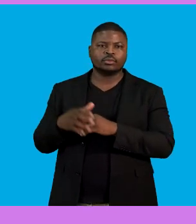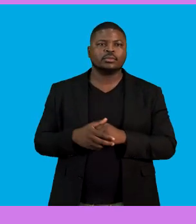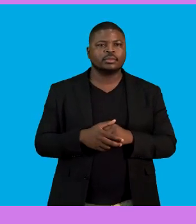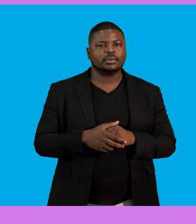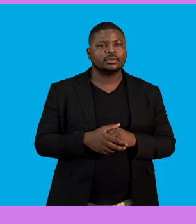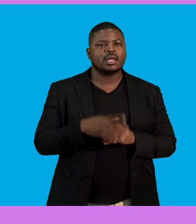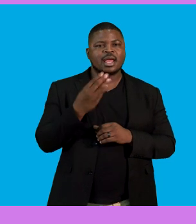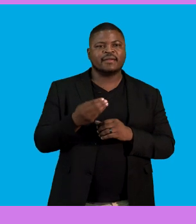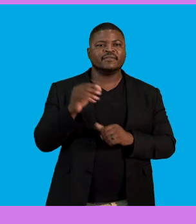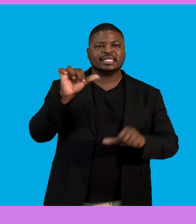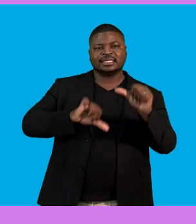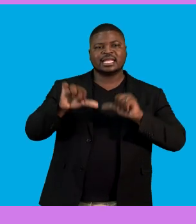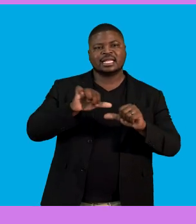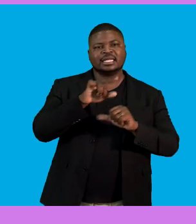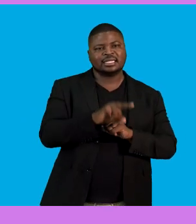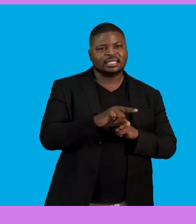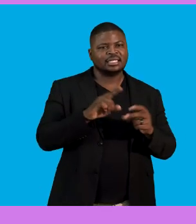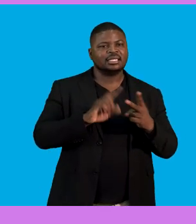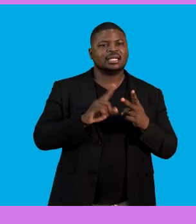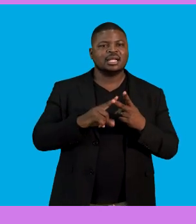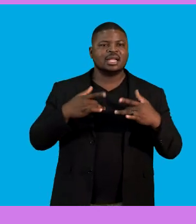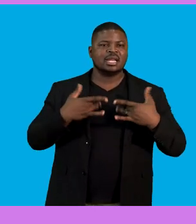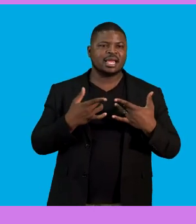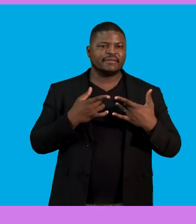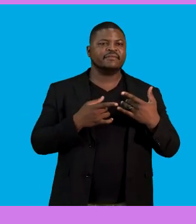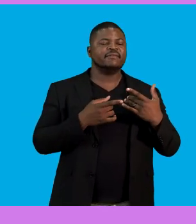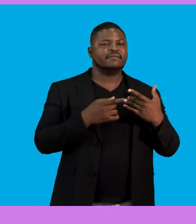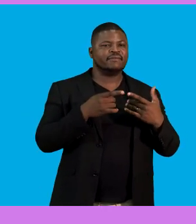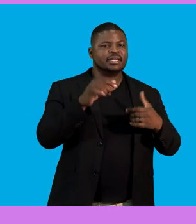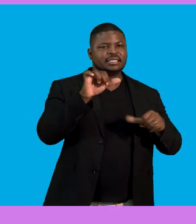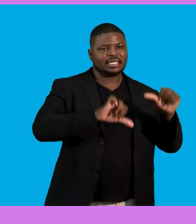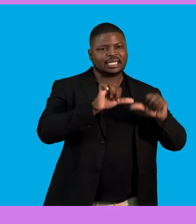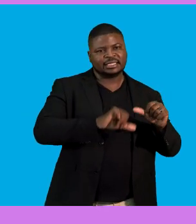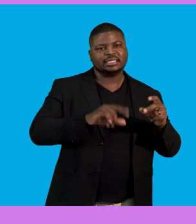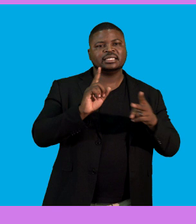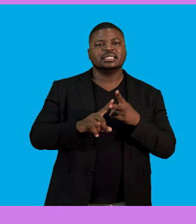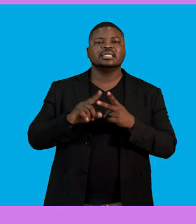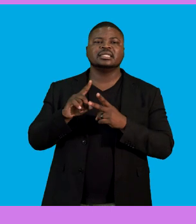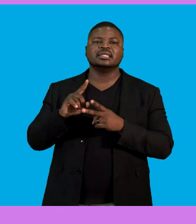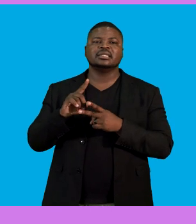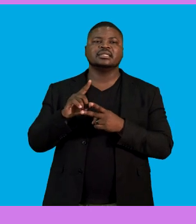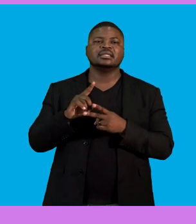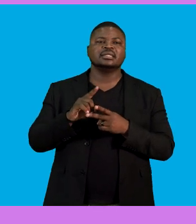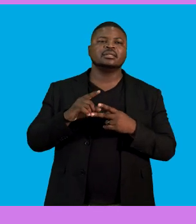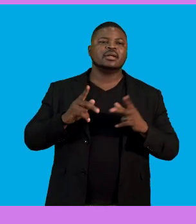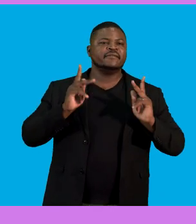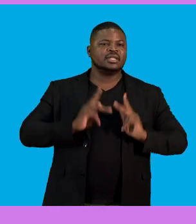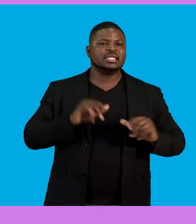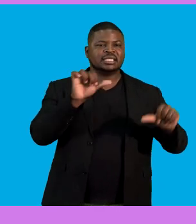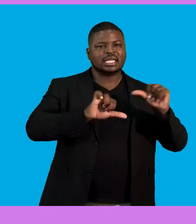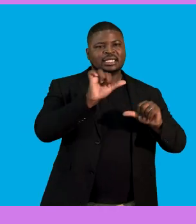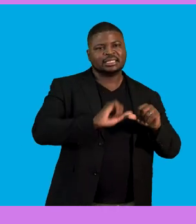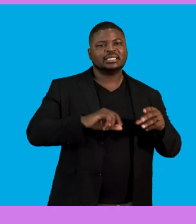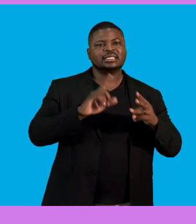got the science stream, which will be your physics, your life science, and your geography. We also have the commercial stream, which is the